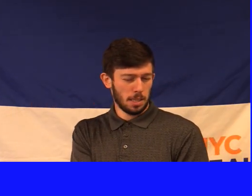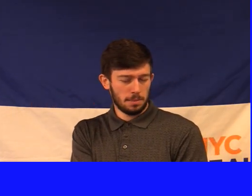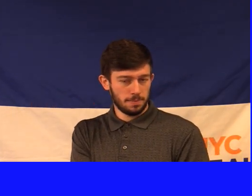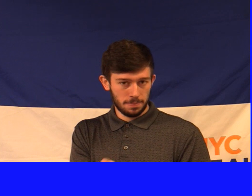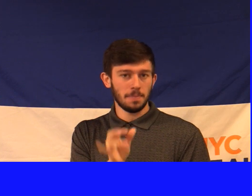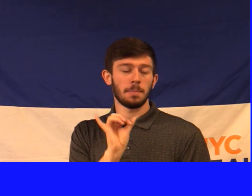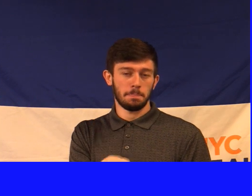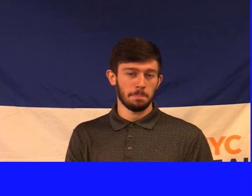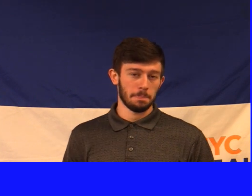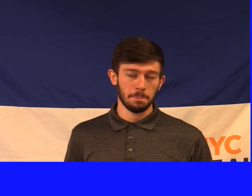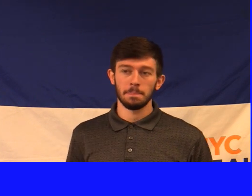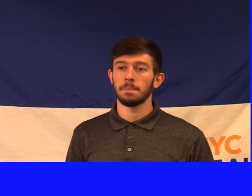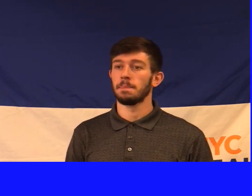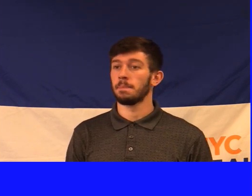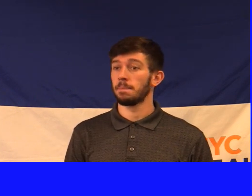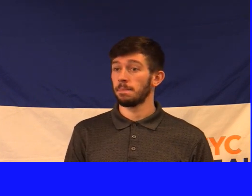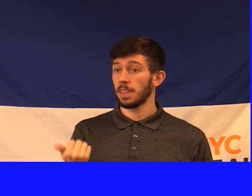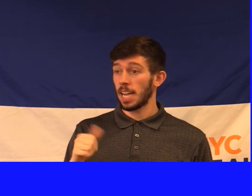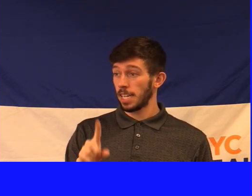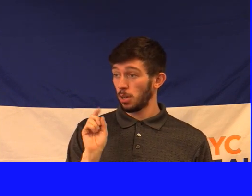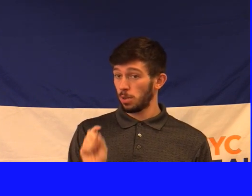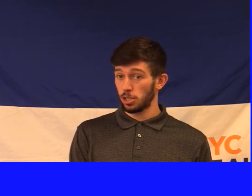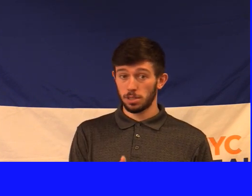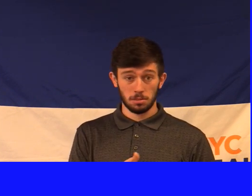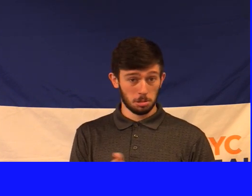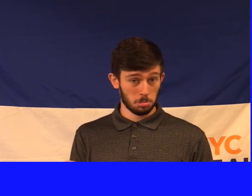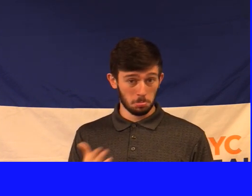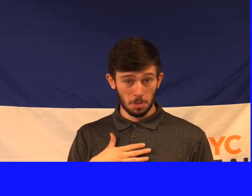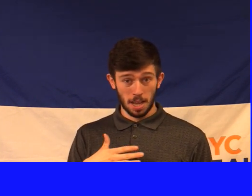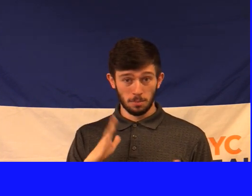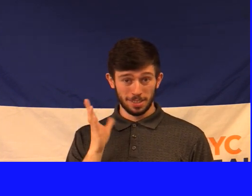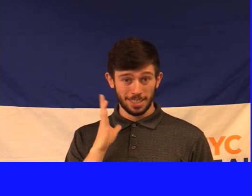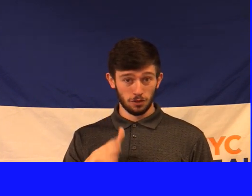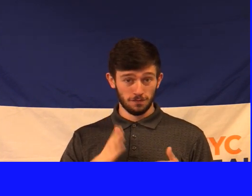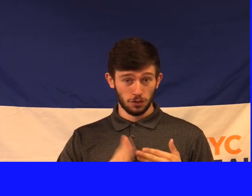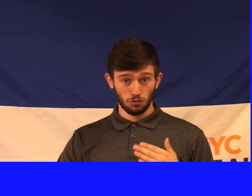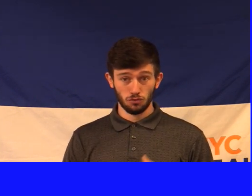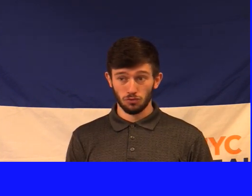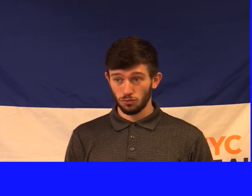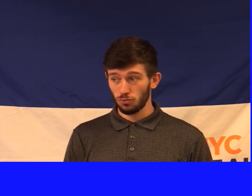promotions. Unless there's any questions, that concludes my presentation.